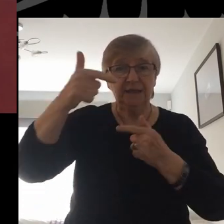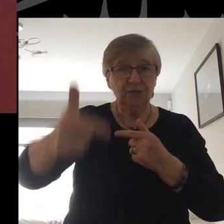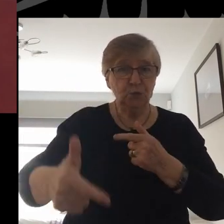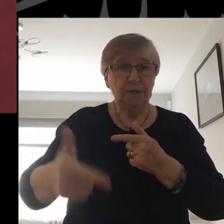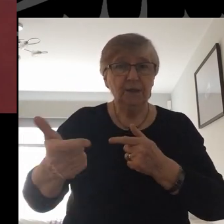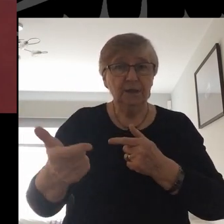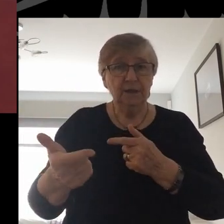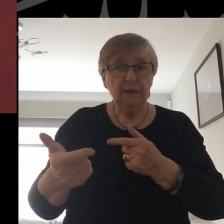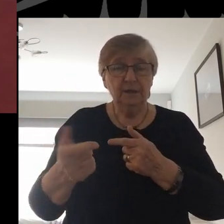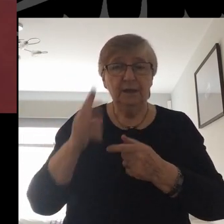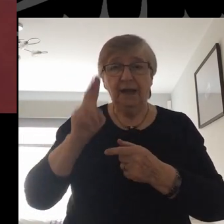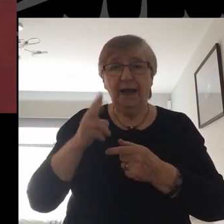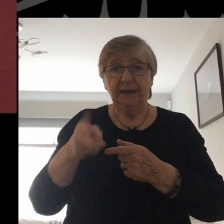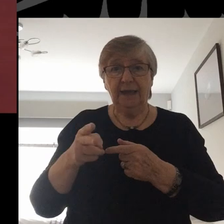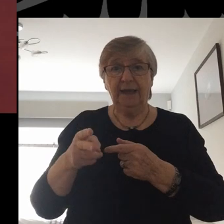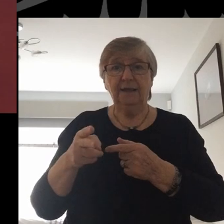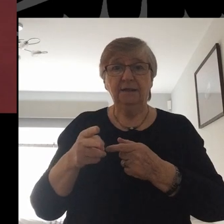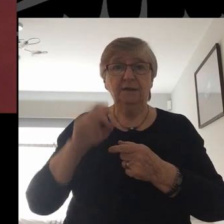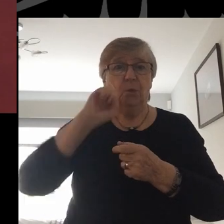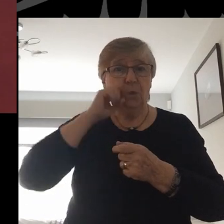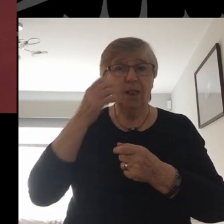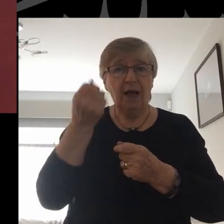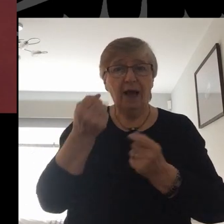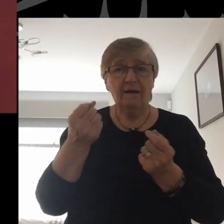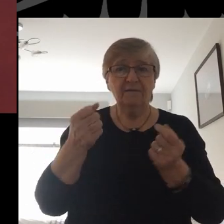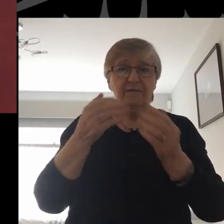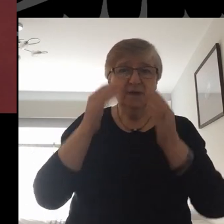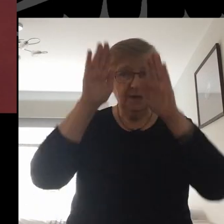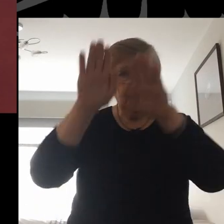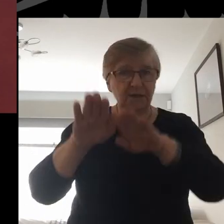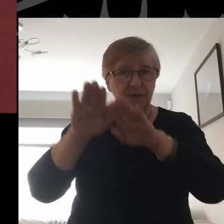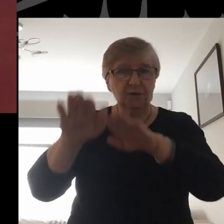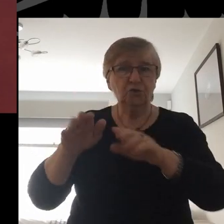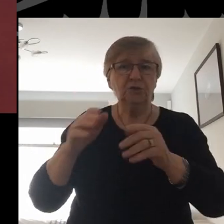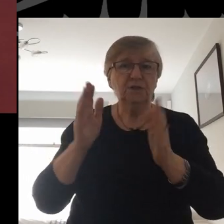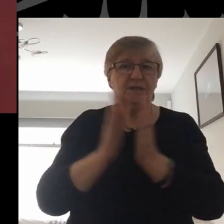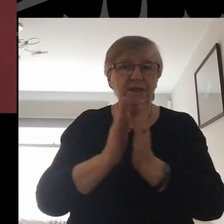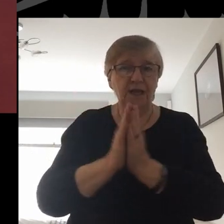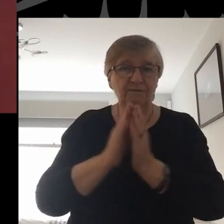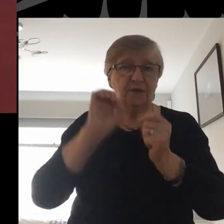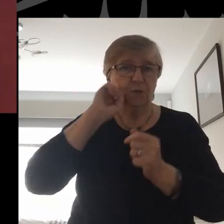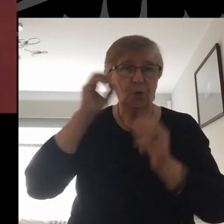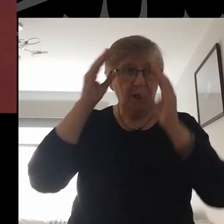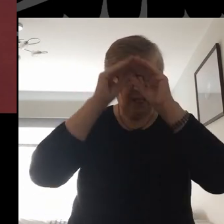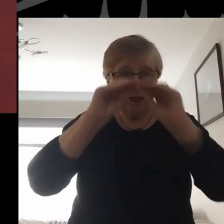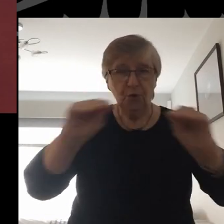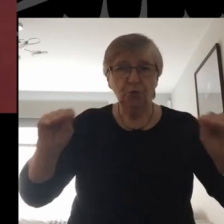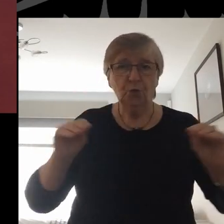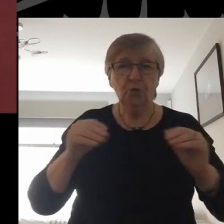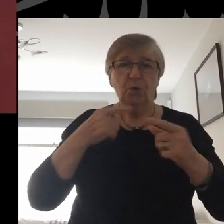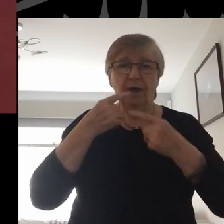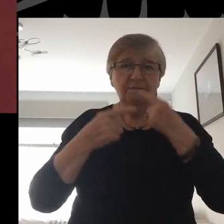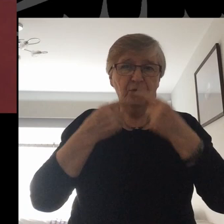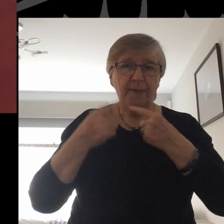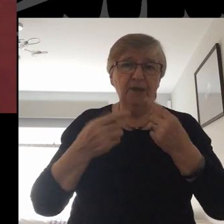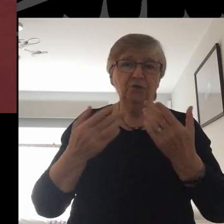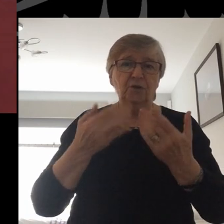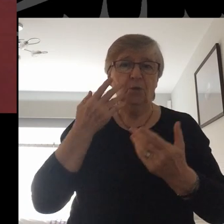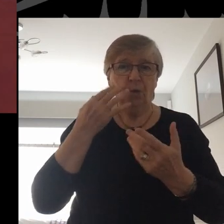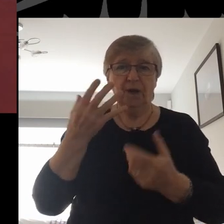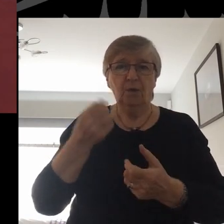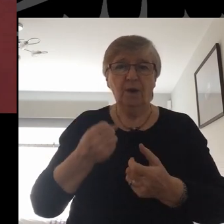and at some stage there will be an induction service organised, and we'll let folks know information about that when we have